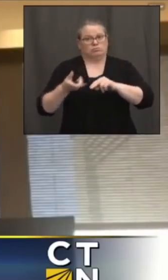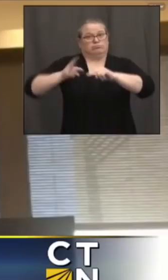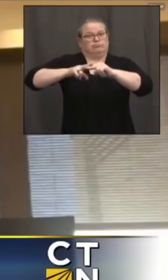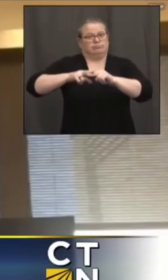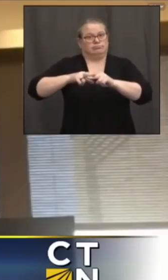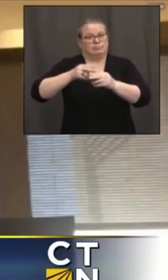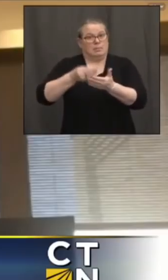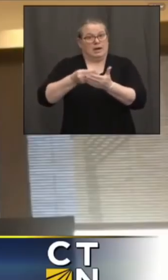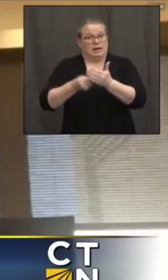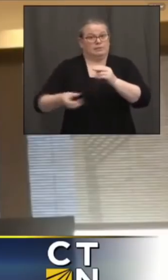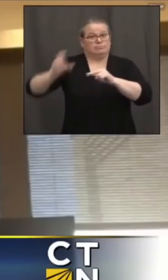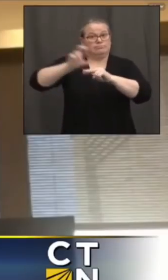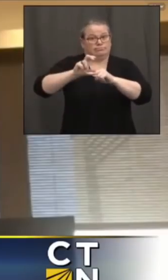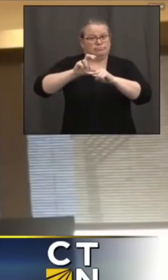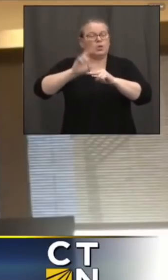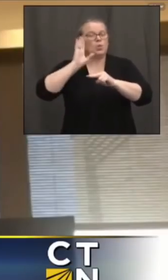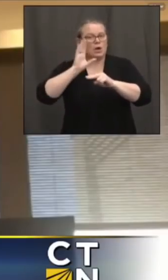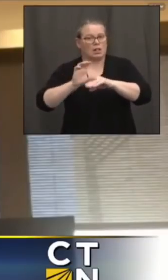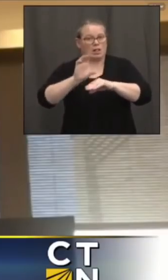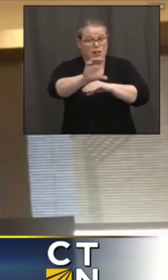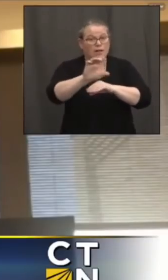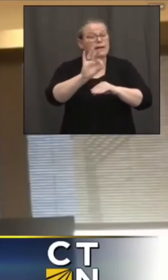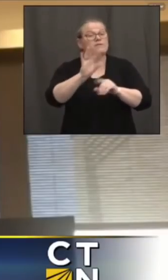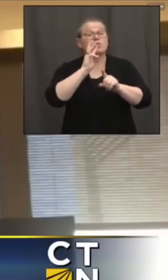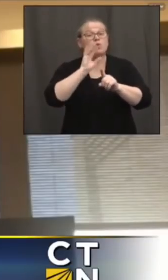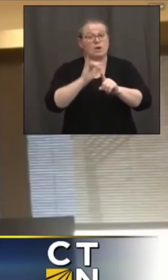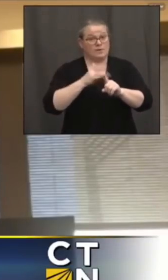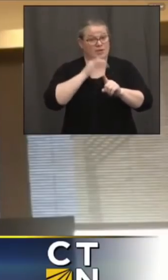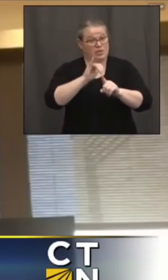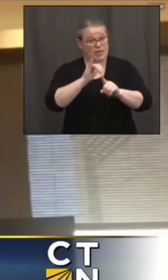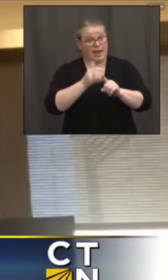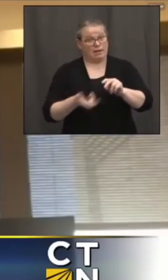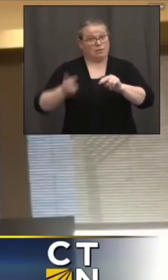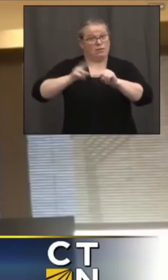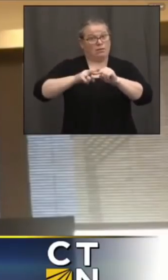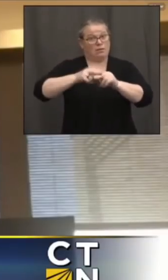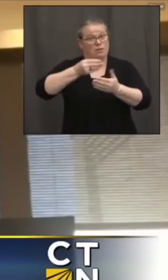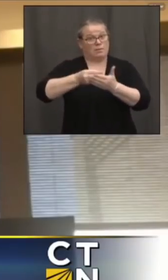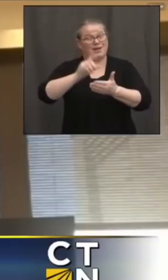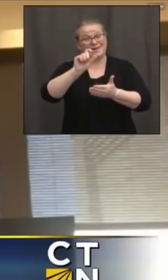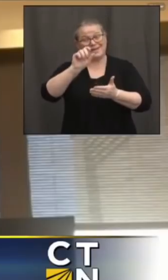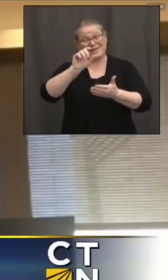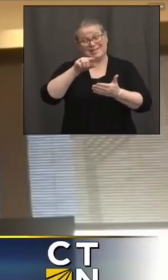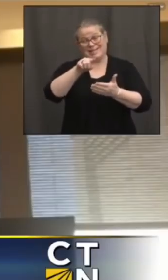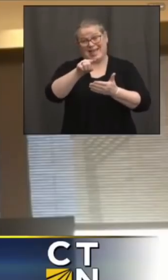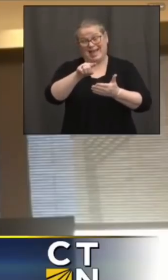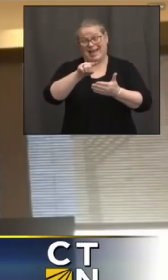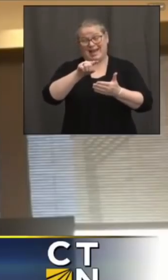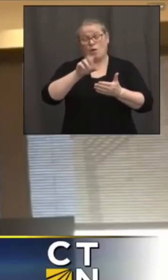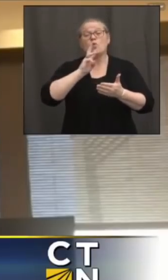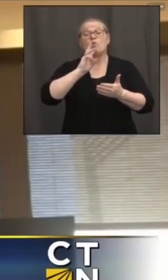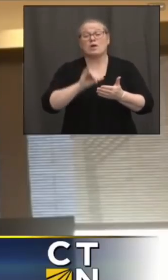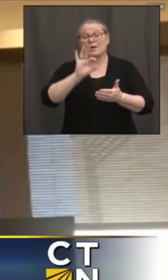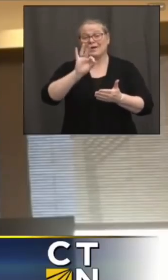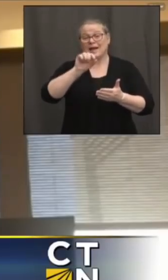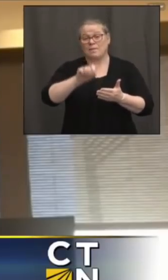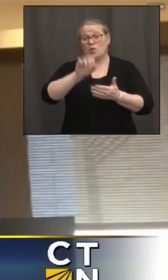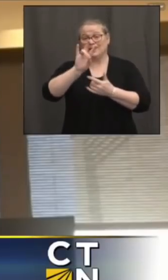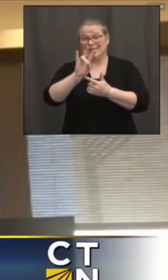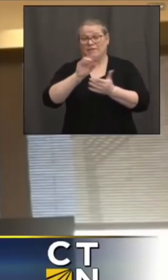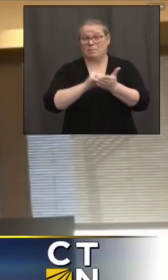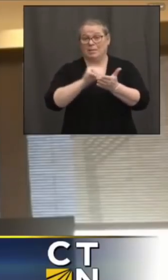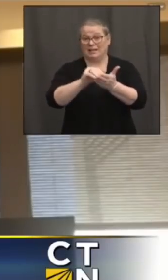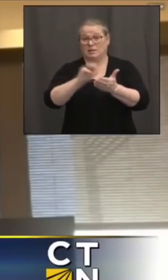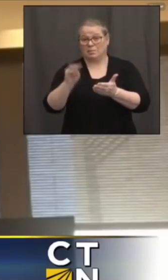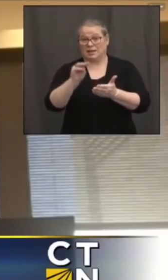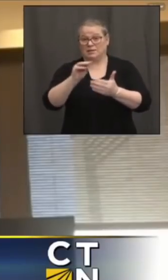is going to receive an additional $9.7 million in fiscal year 22. So they could certainly use some of those additional muni